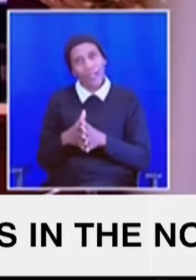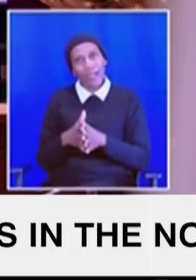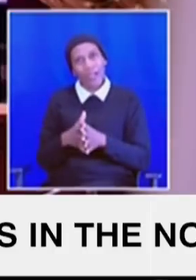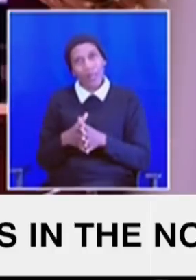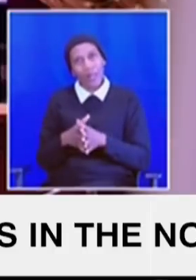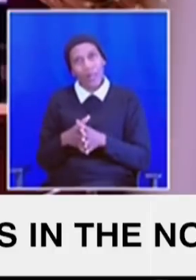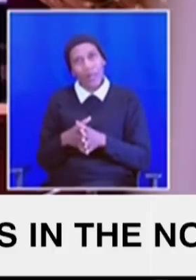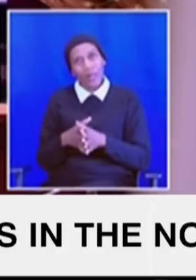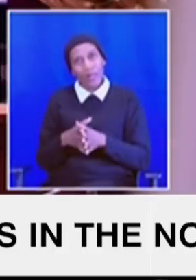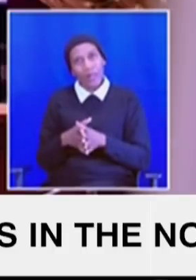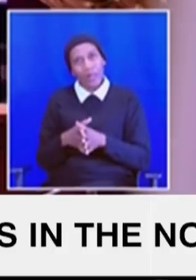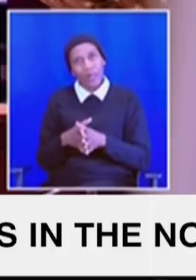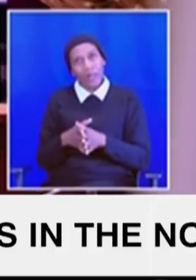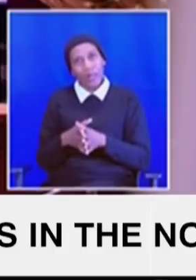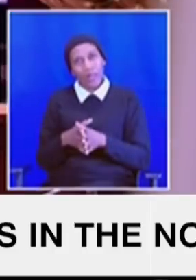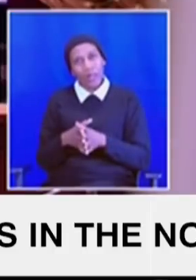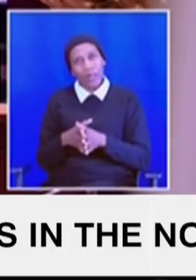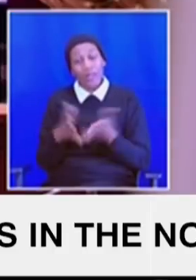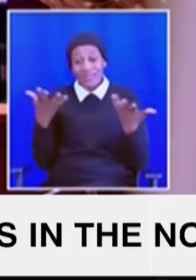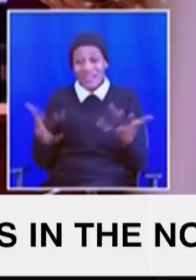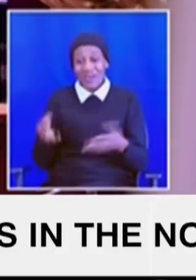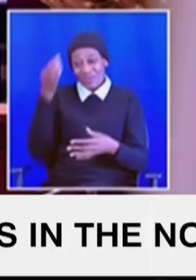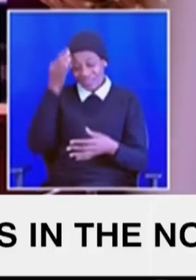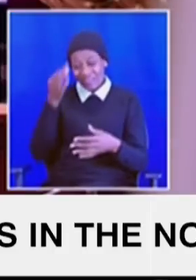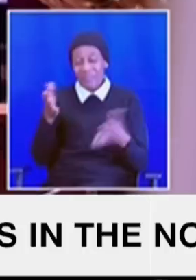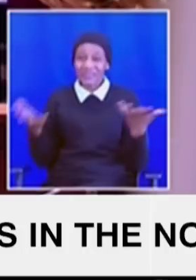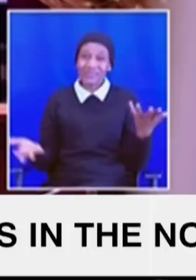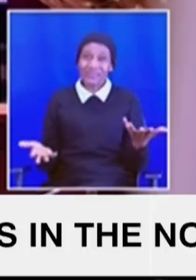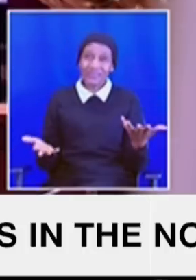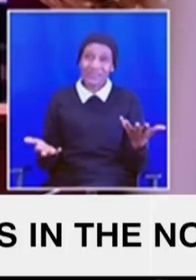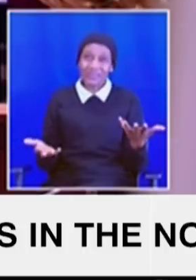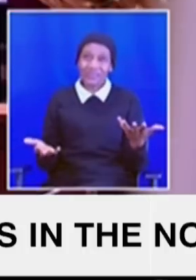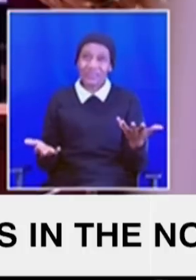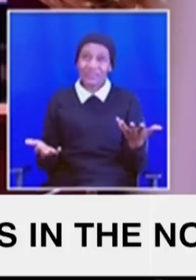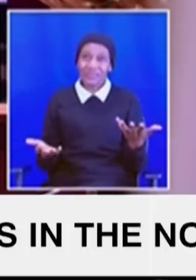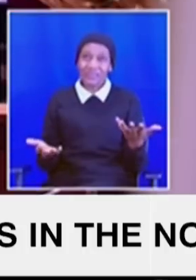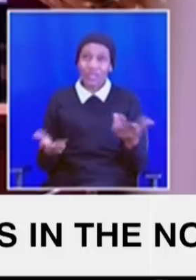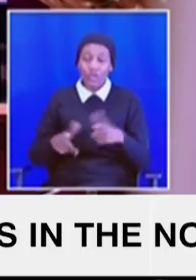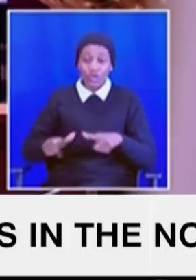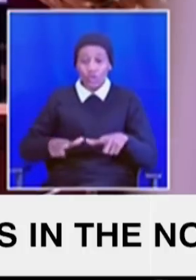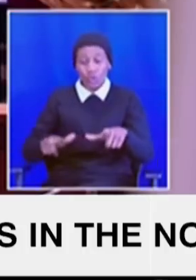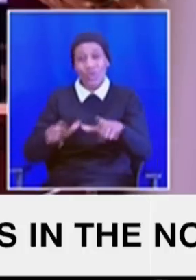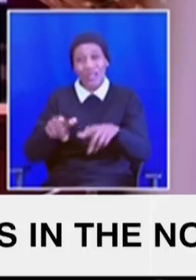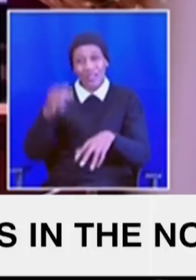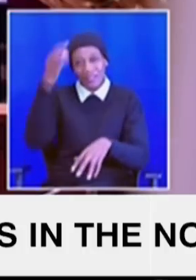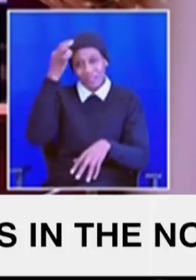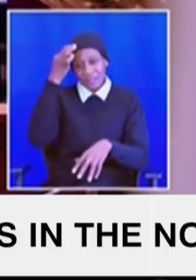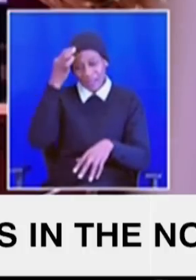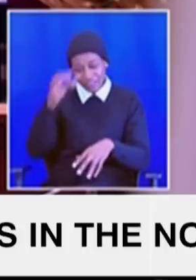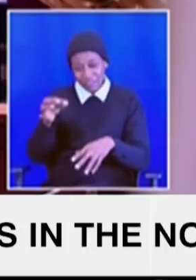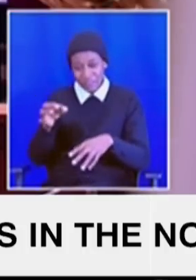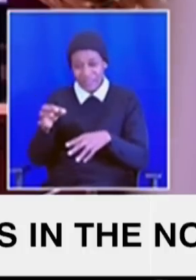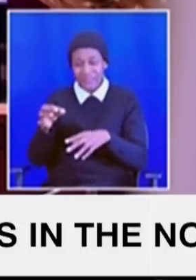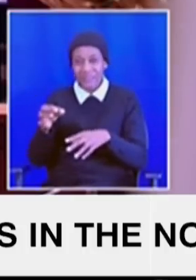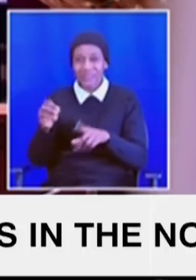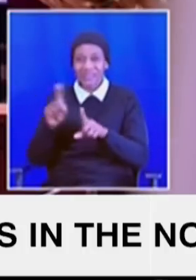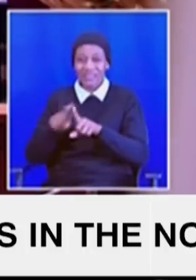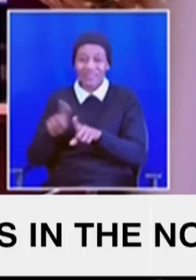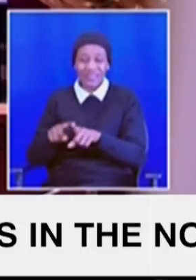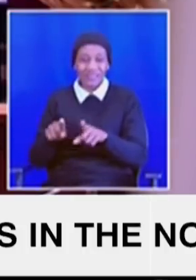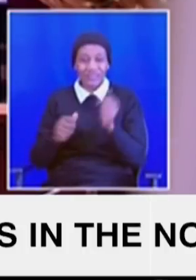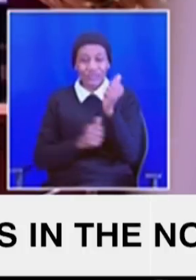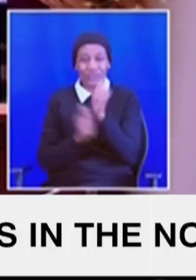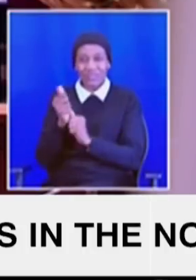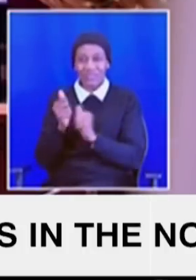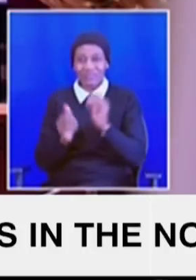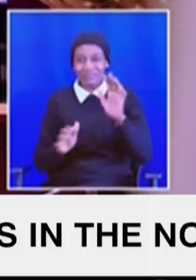the governance instability and disruptions caused by the current local government coalitions, some citizens have begun